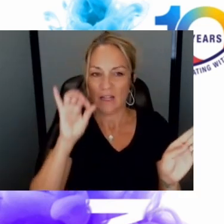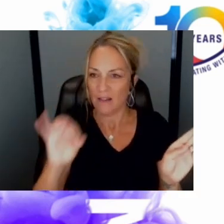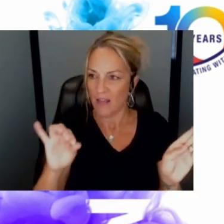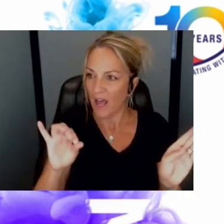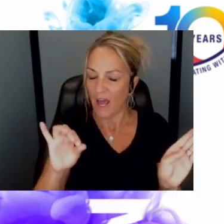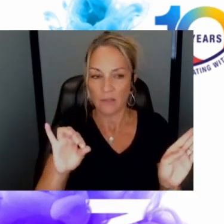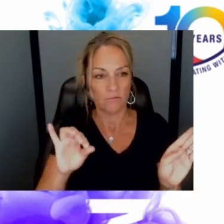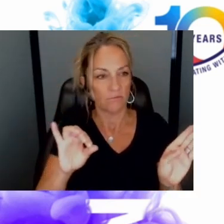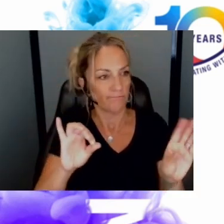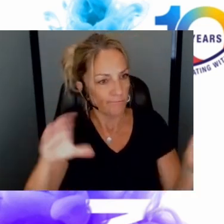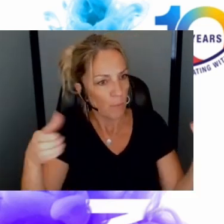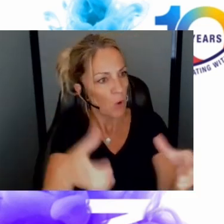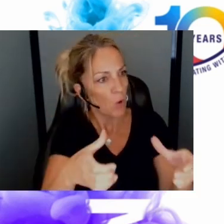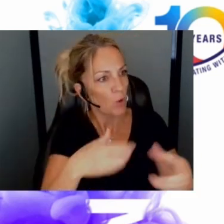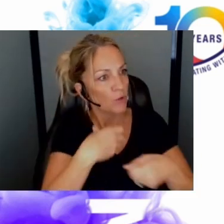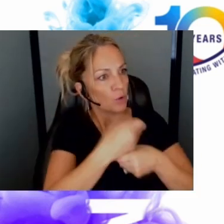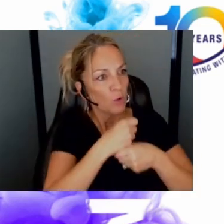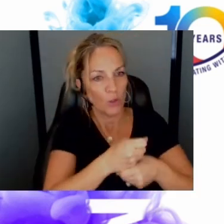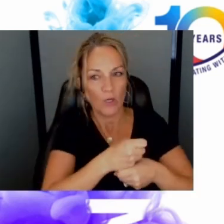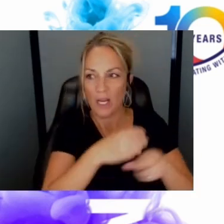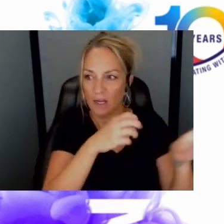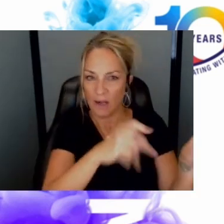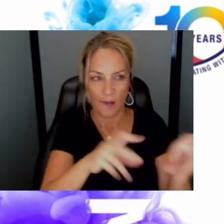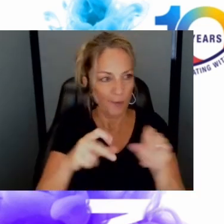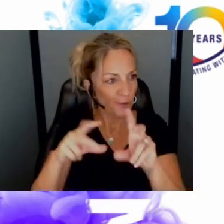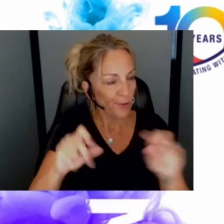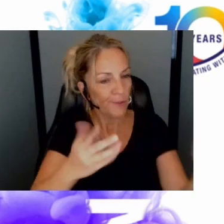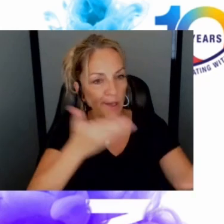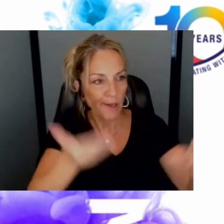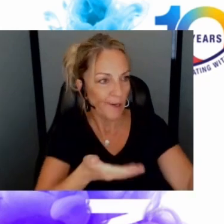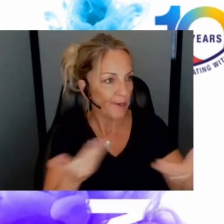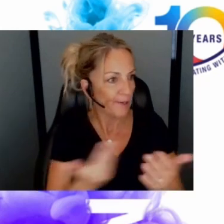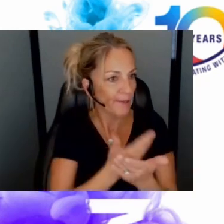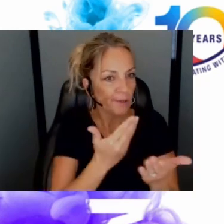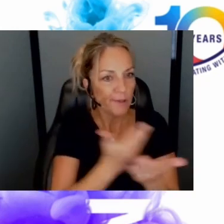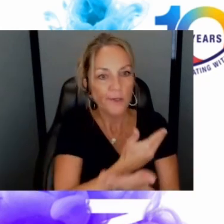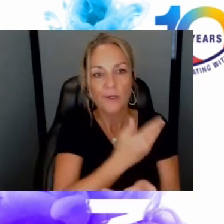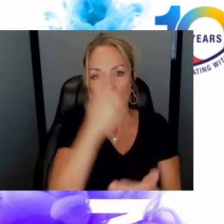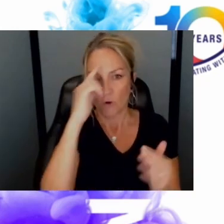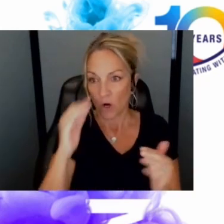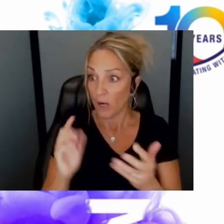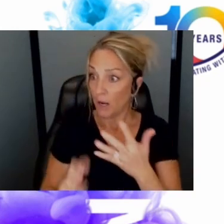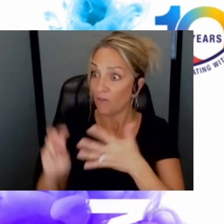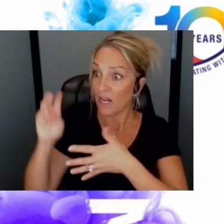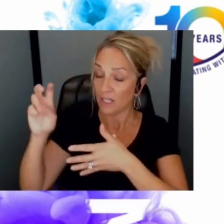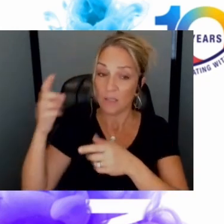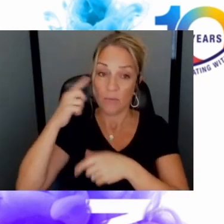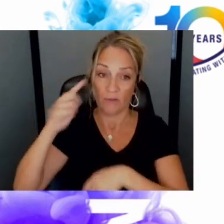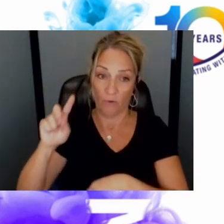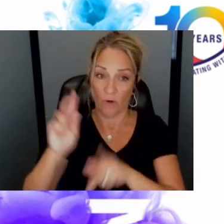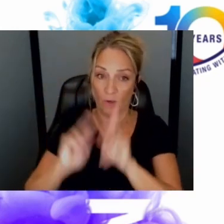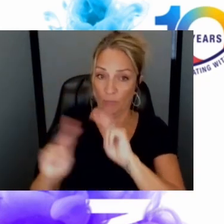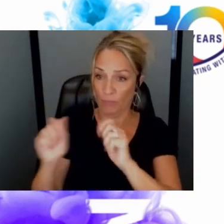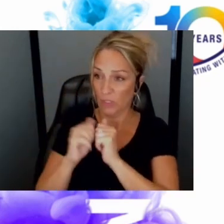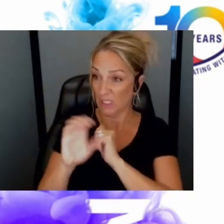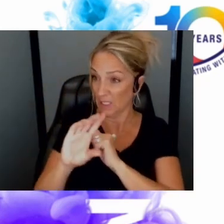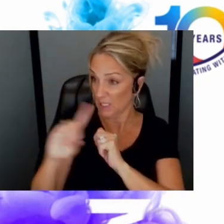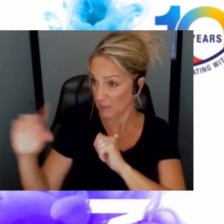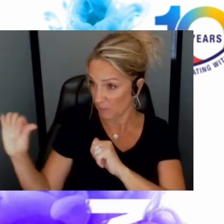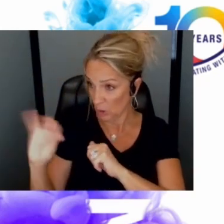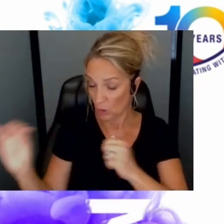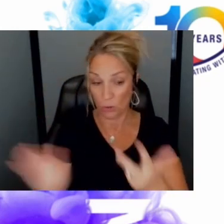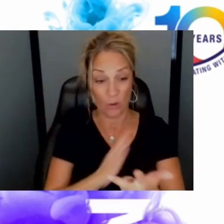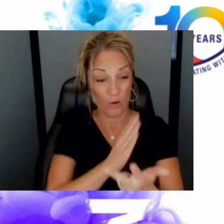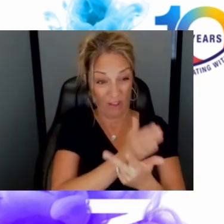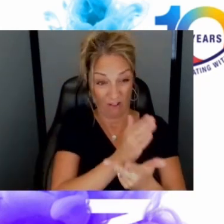new opportunities and ensure we have opportunities for advancement for employees with disabilities. And so the first one, caregivers, we've